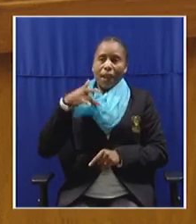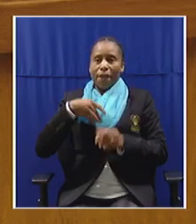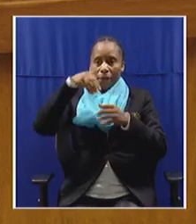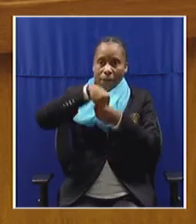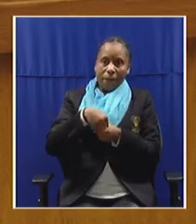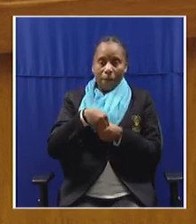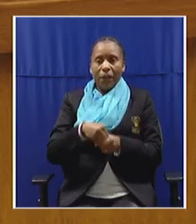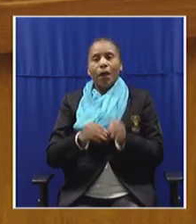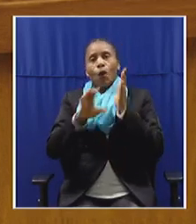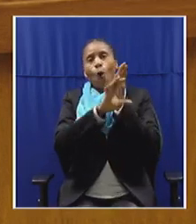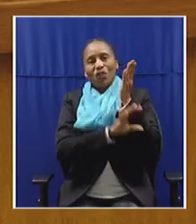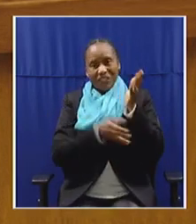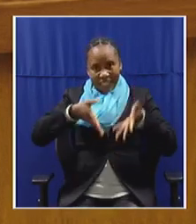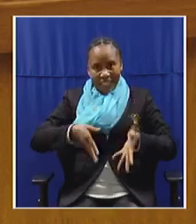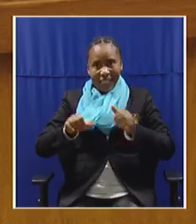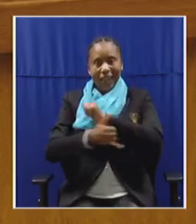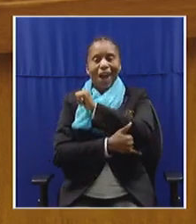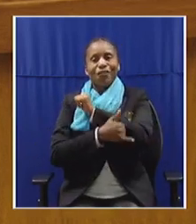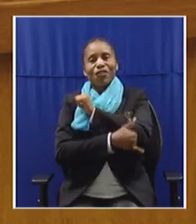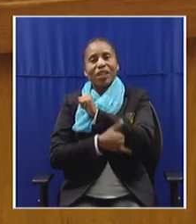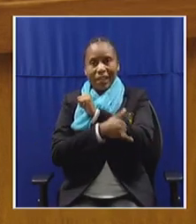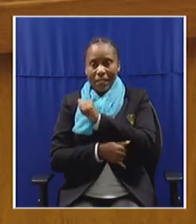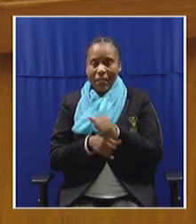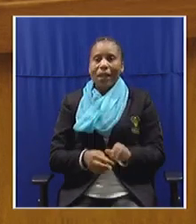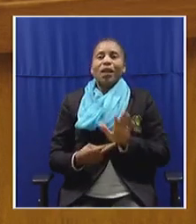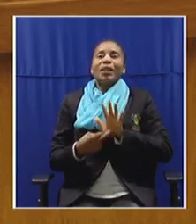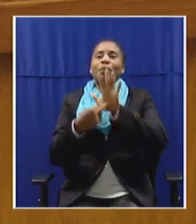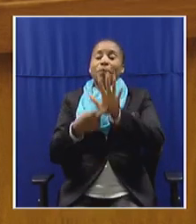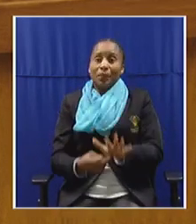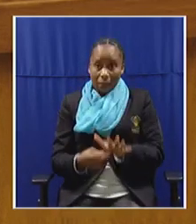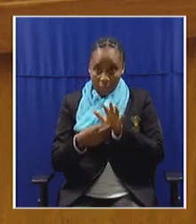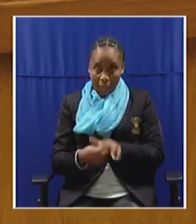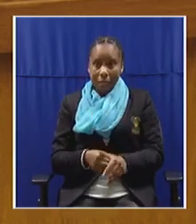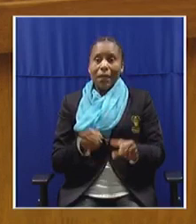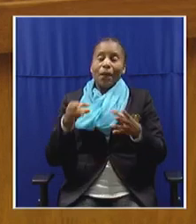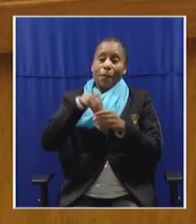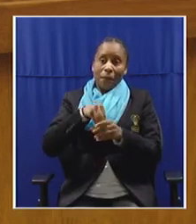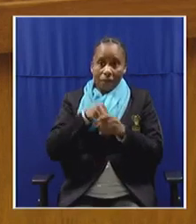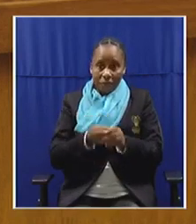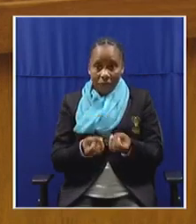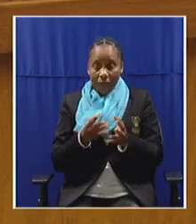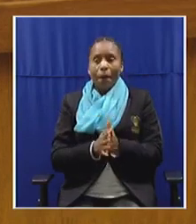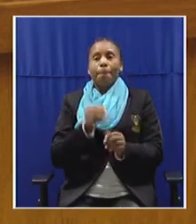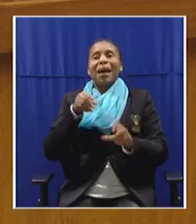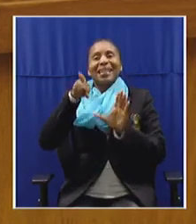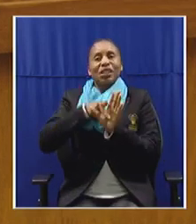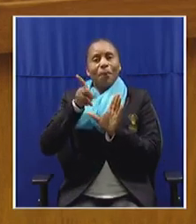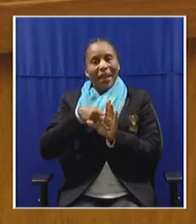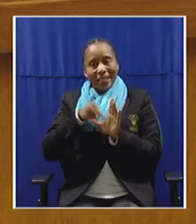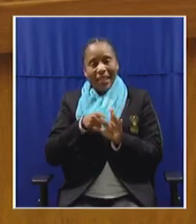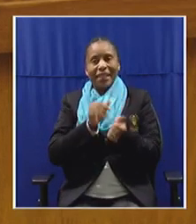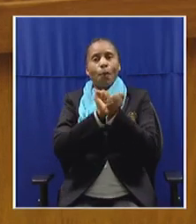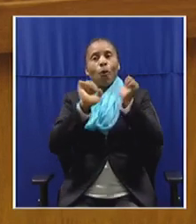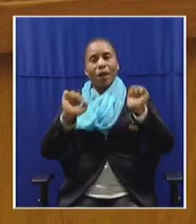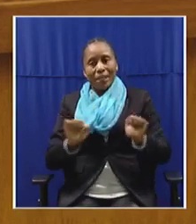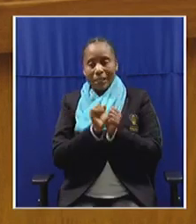Constitution of this country provides for representative and participatory democracy, which will empower